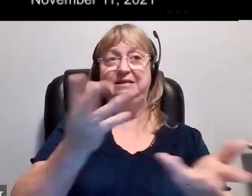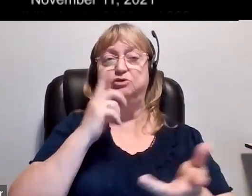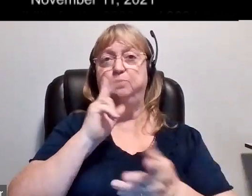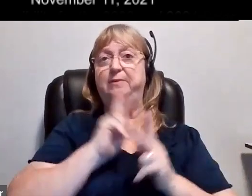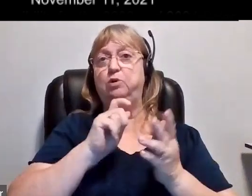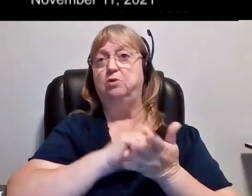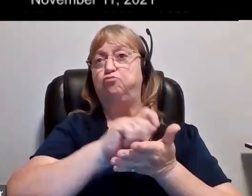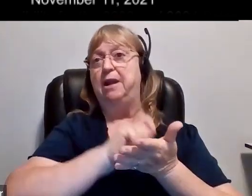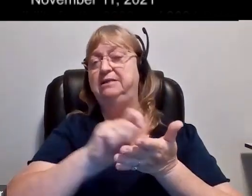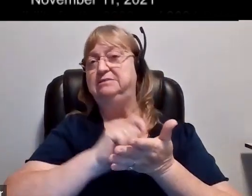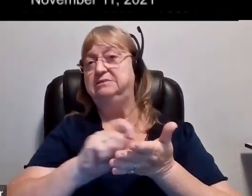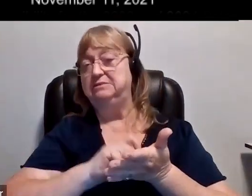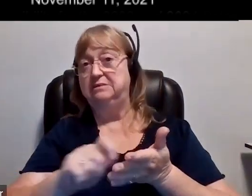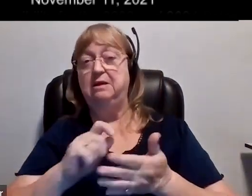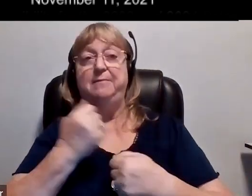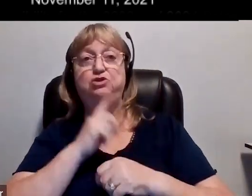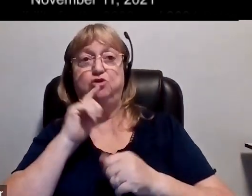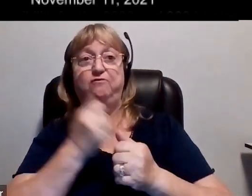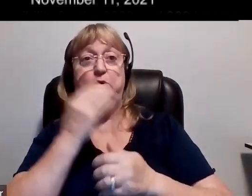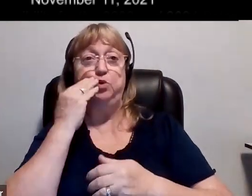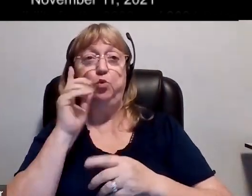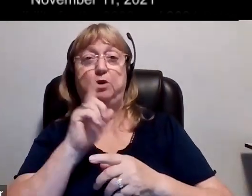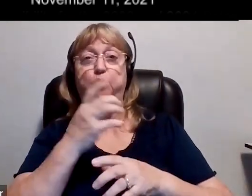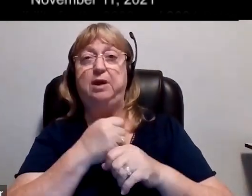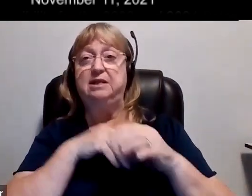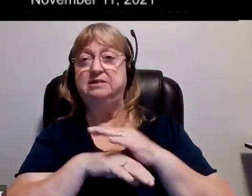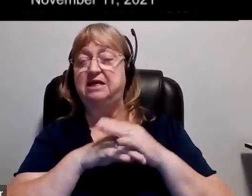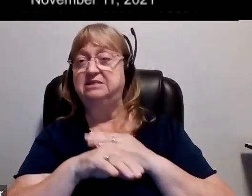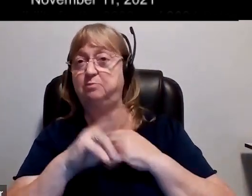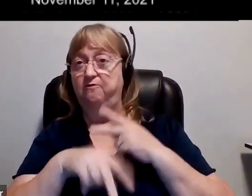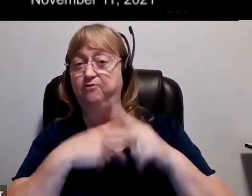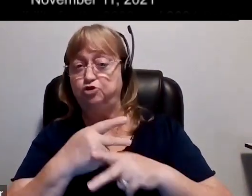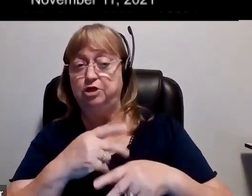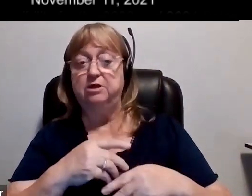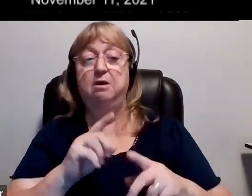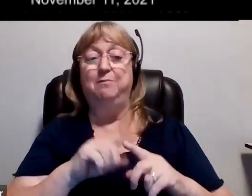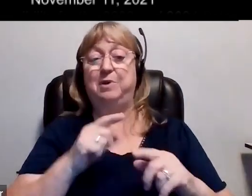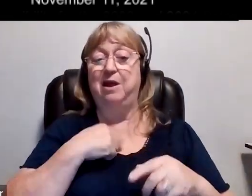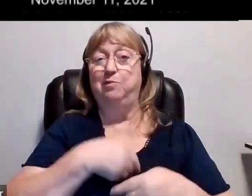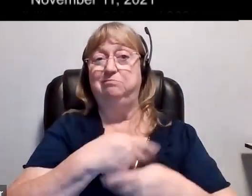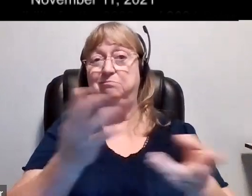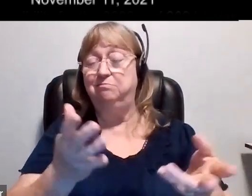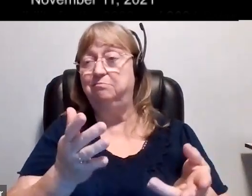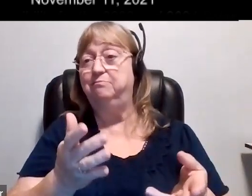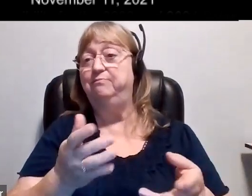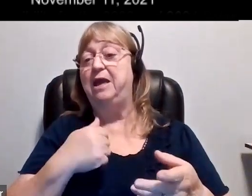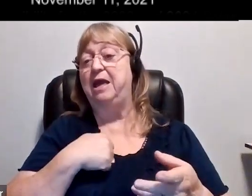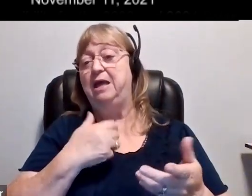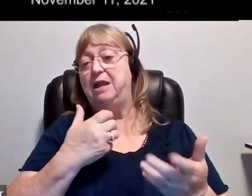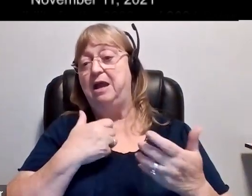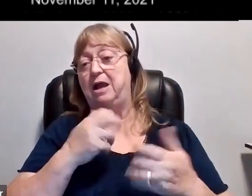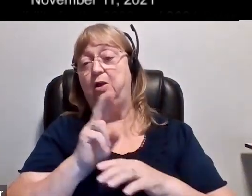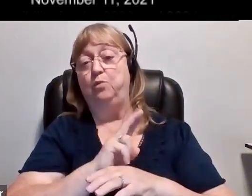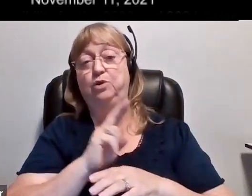margins. I'd make sure that everyone knew where to get an accessible version as well, by the way. But I would hand those out. And I want to use PDF